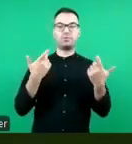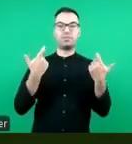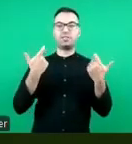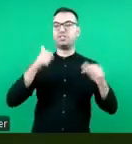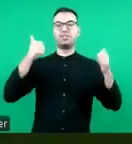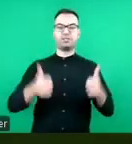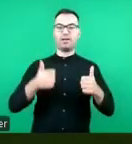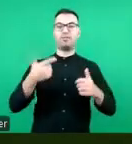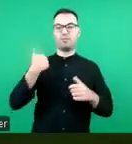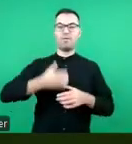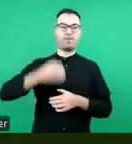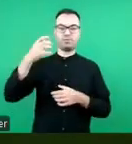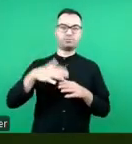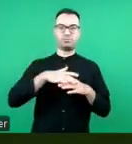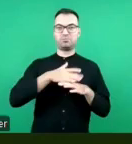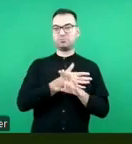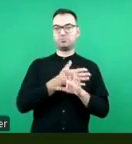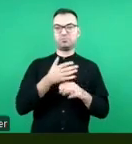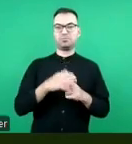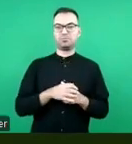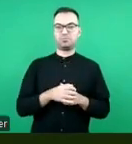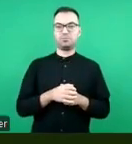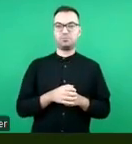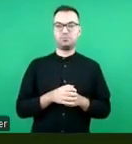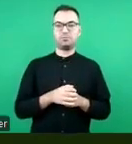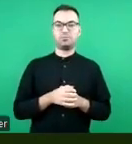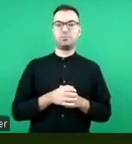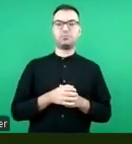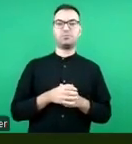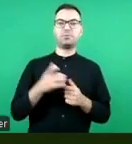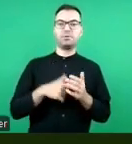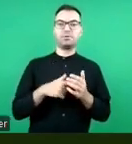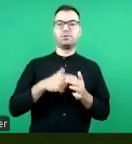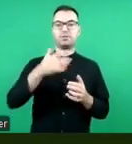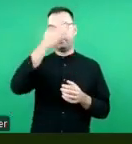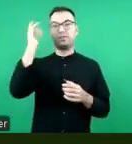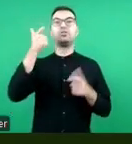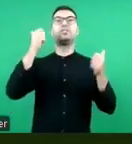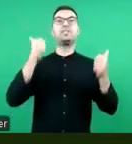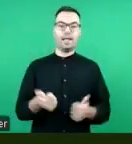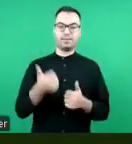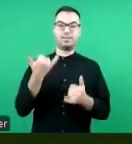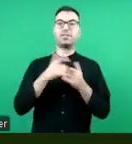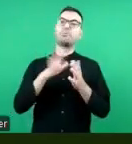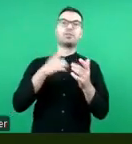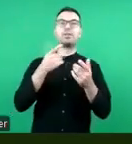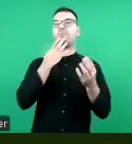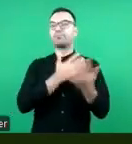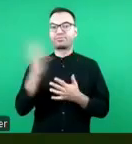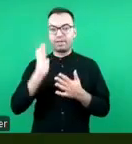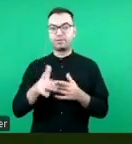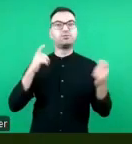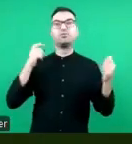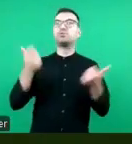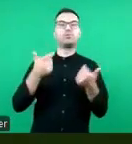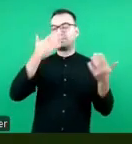in the Białowieża forest, just as an example, and you of course don't know the effects of this specific disturbance in